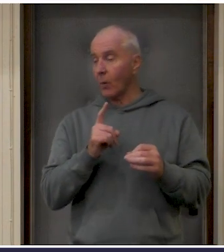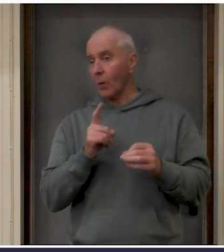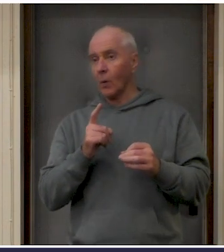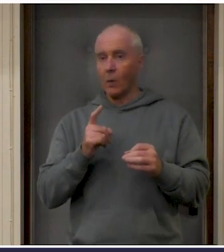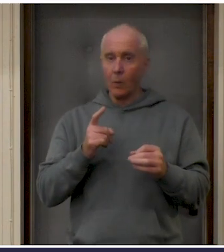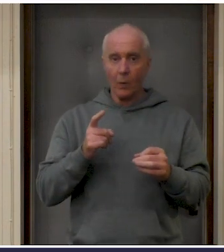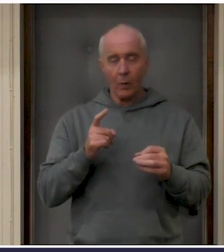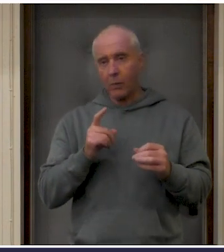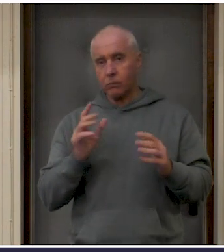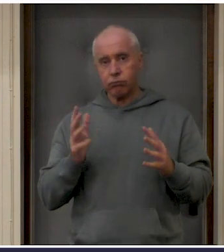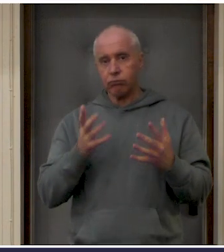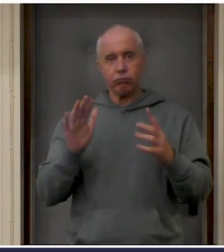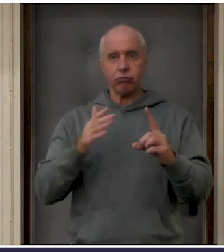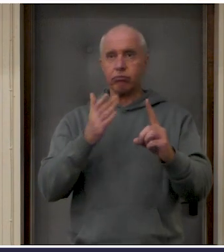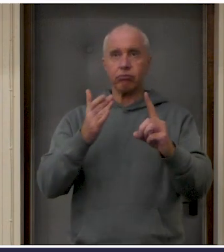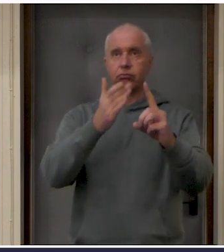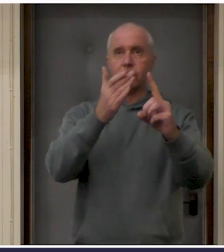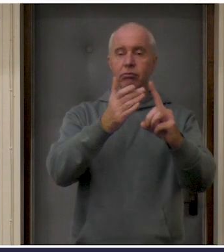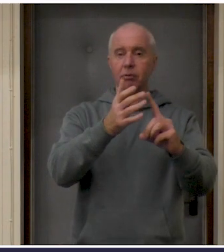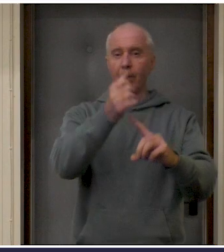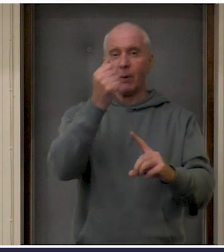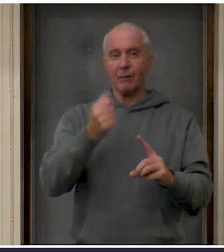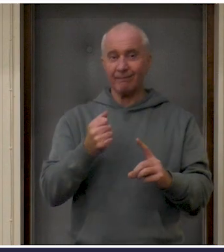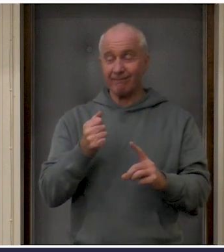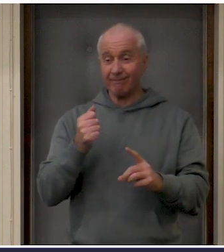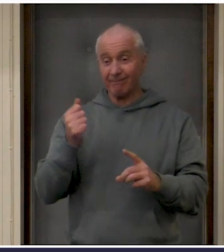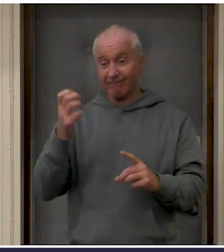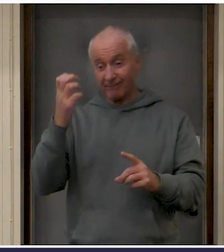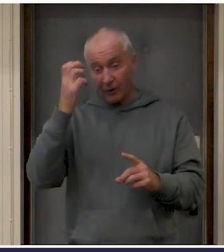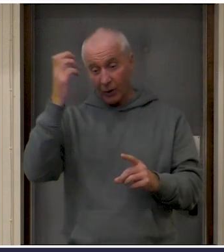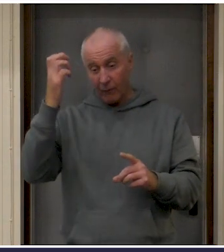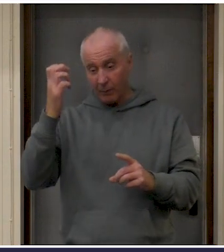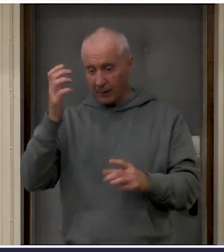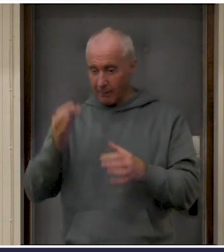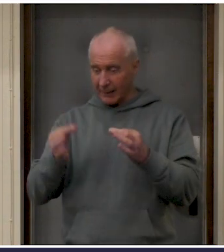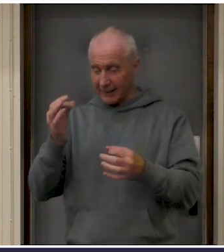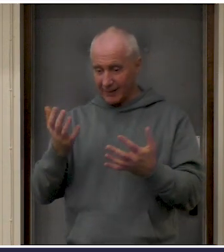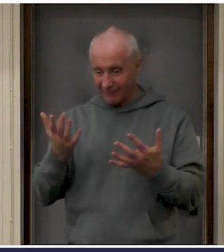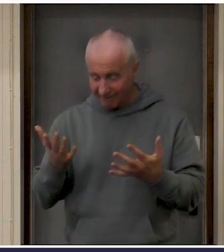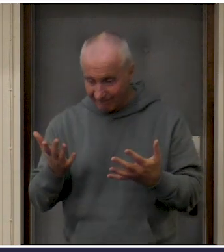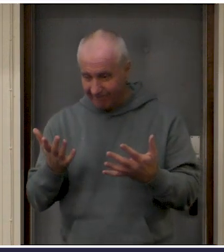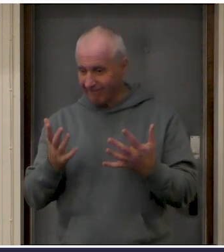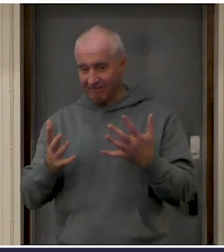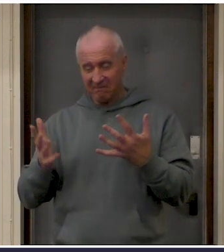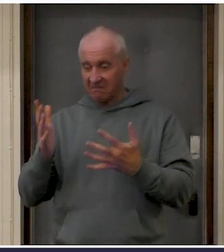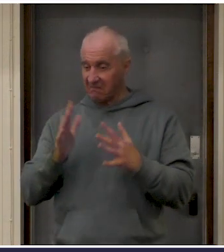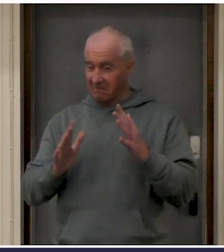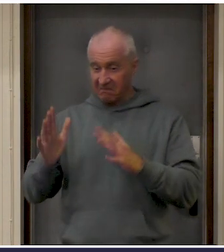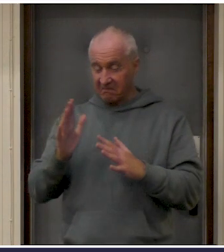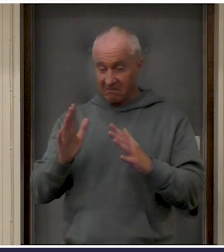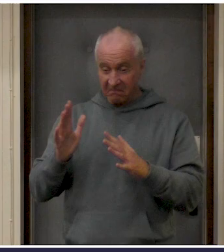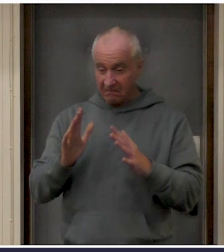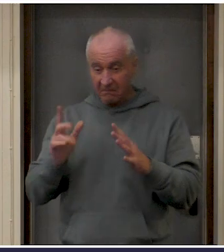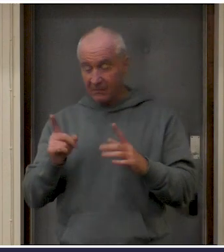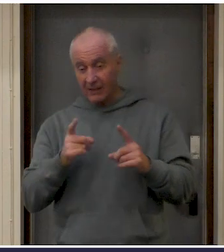they have zero political stability. And that's a huge challenge, because all that stuff we just talked about, that